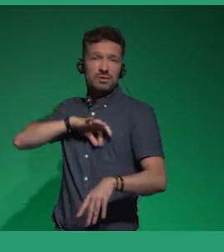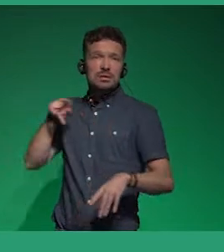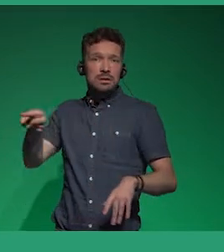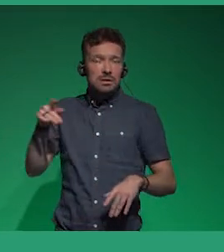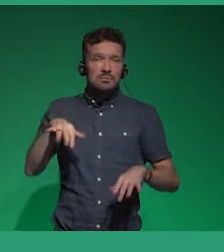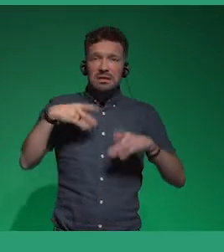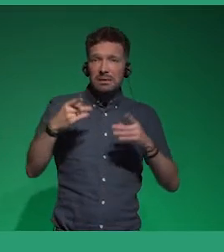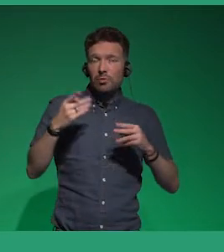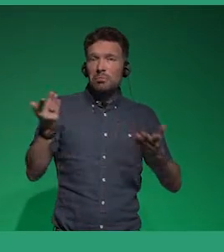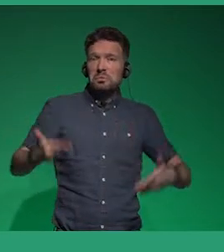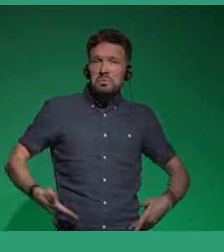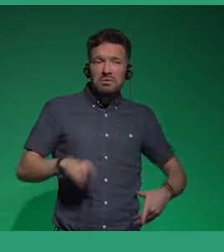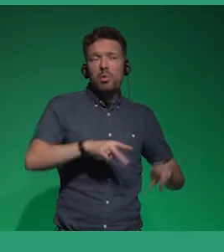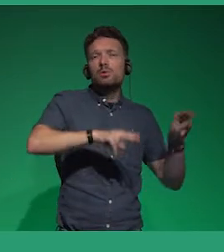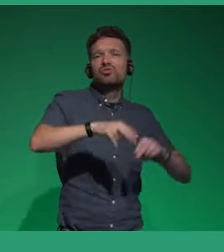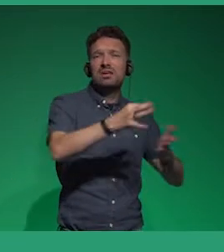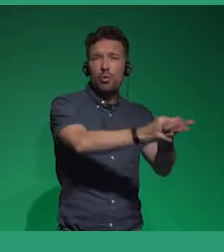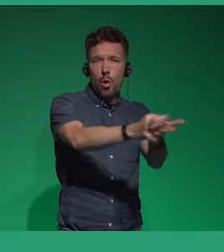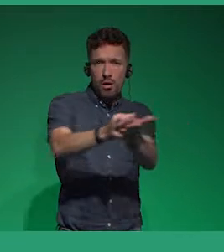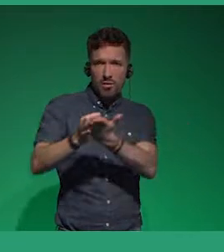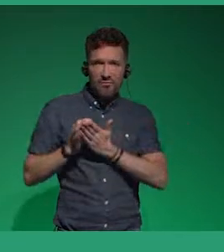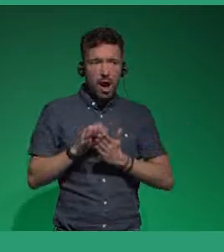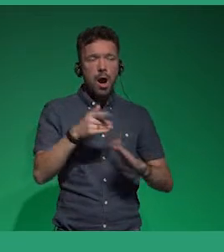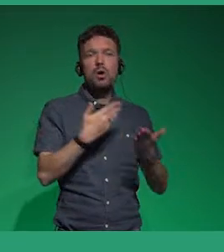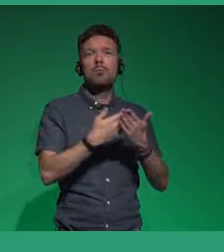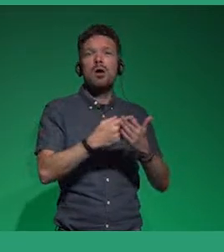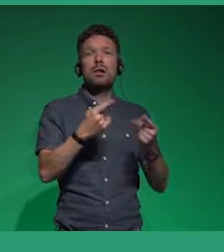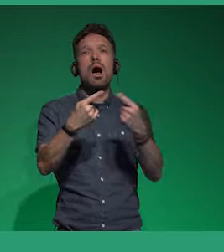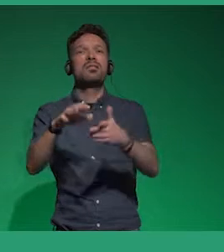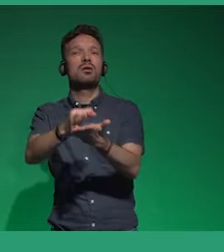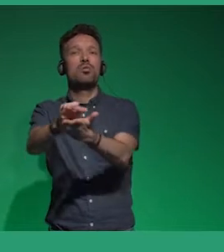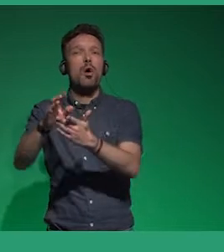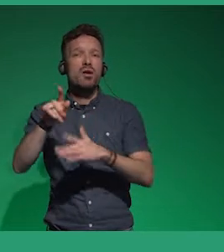cash crops, where poverty rates were around 14 and 20%.